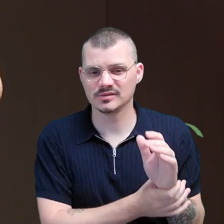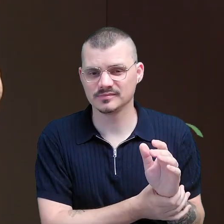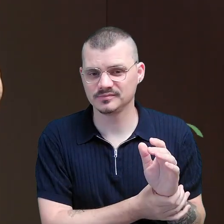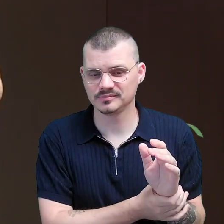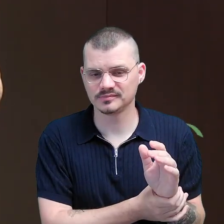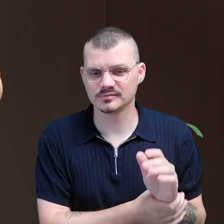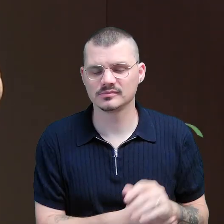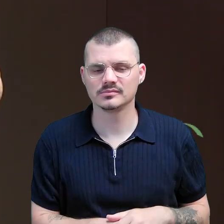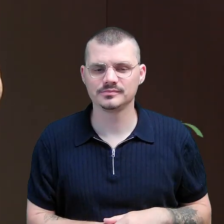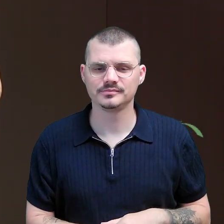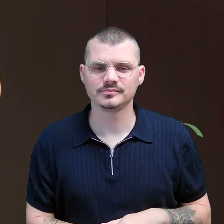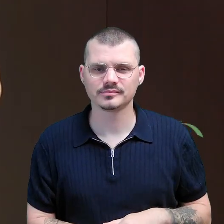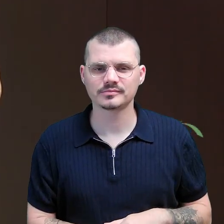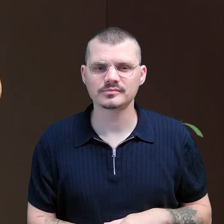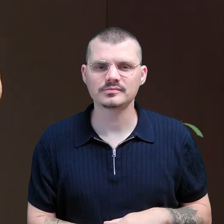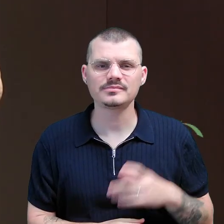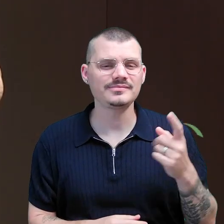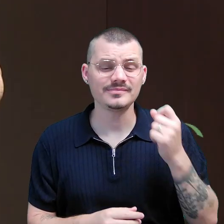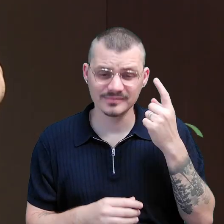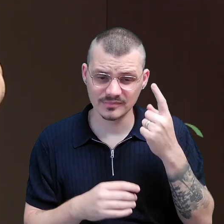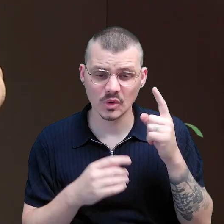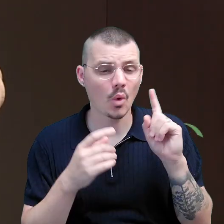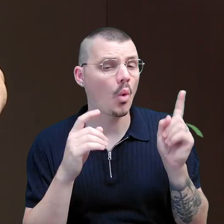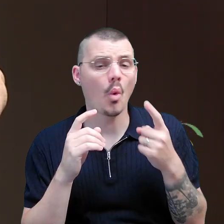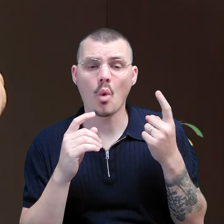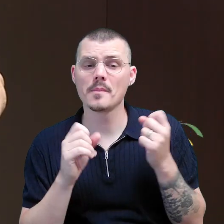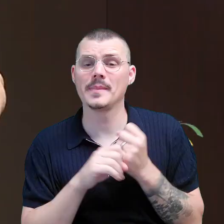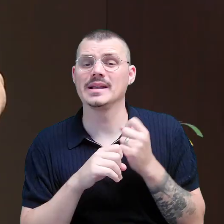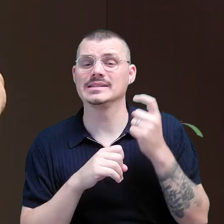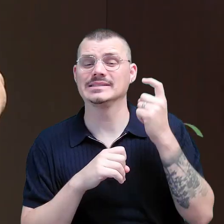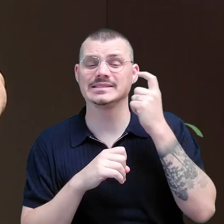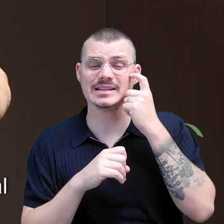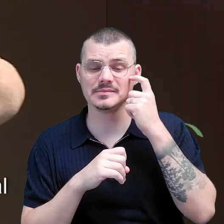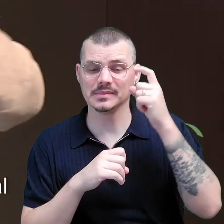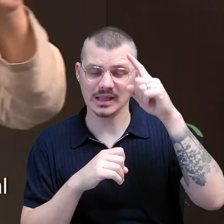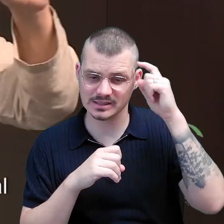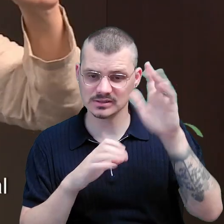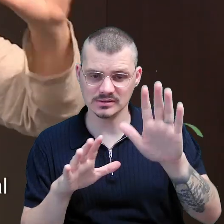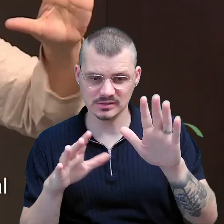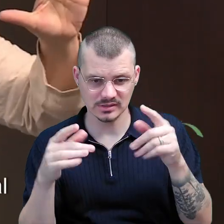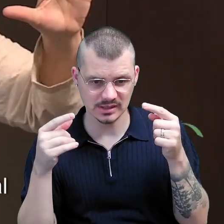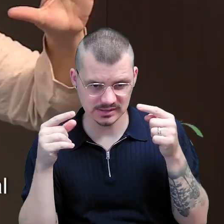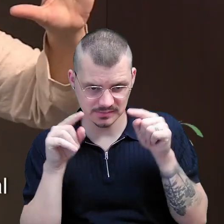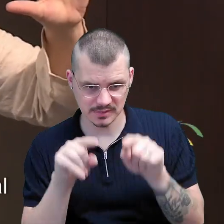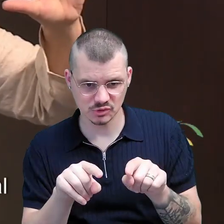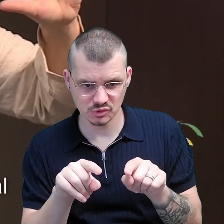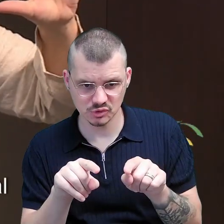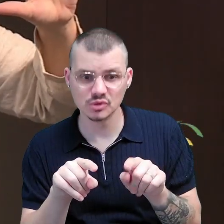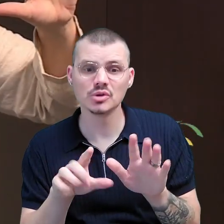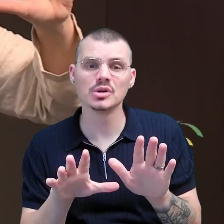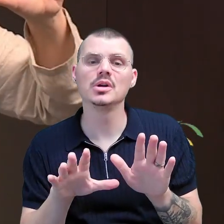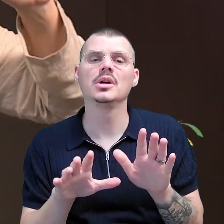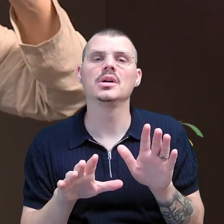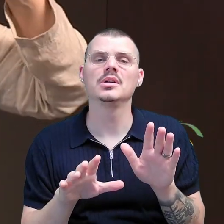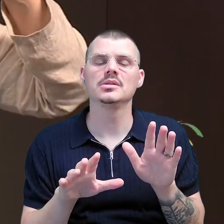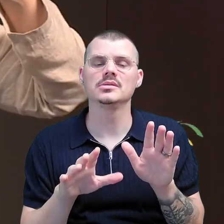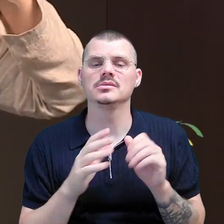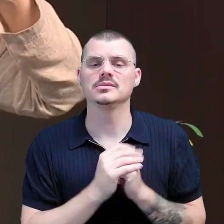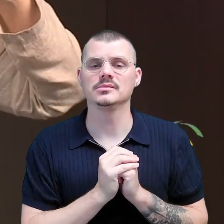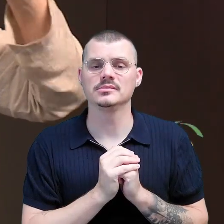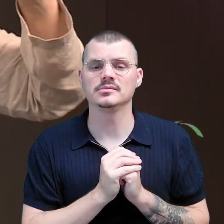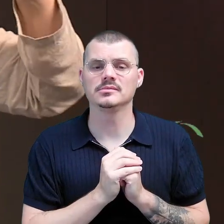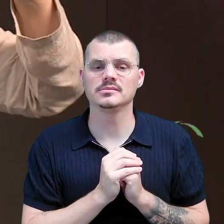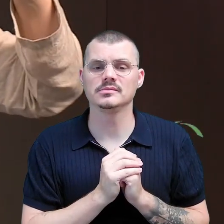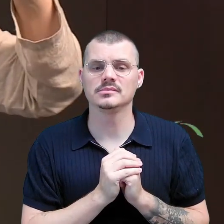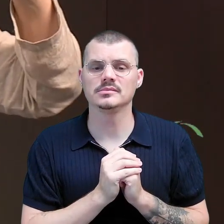her hands. And it only made sense because it was absolutely symmetrical